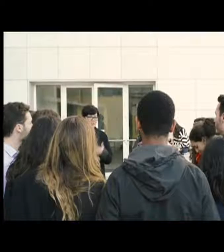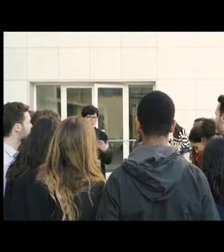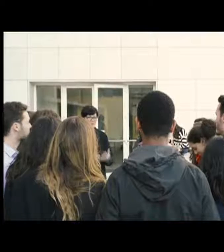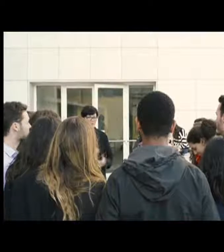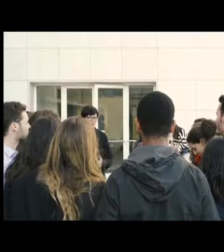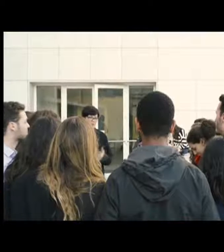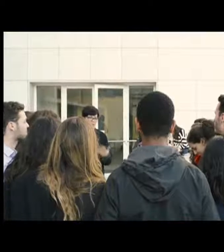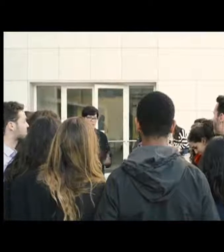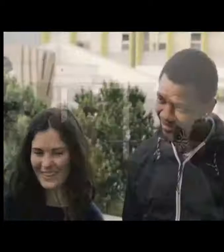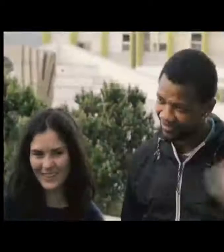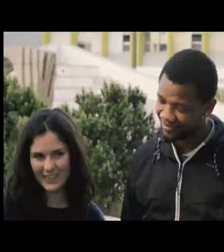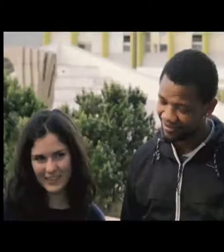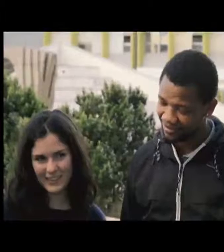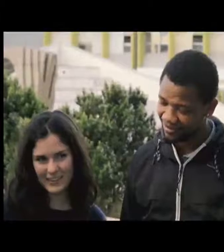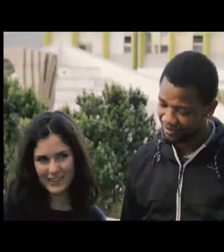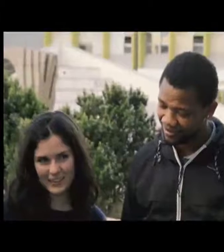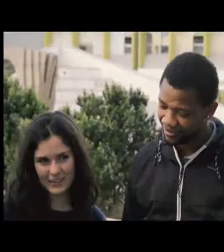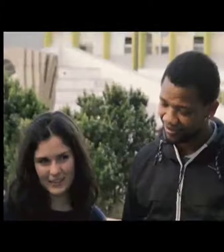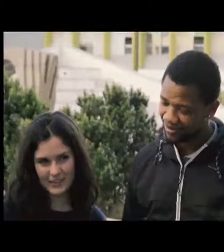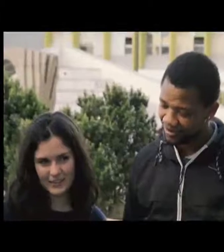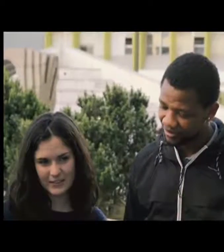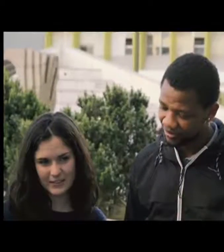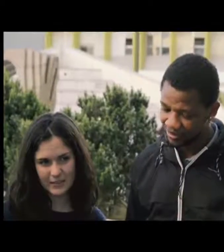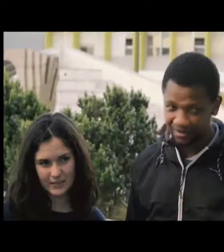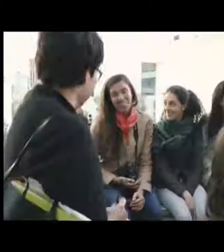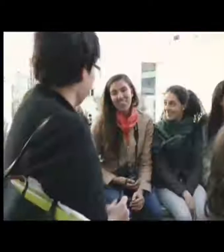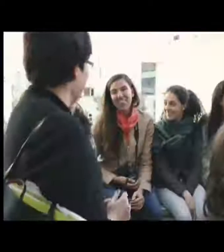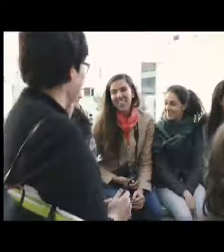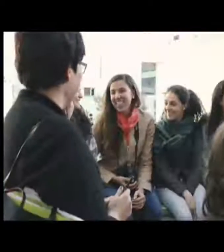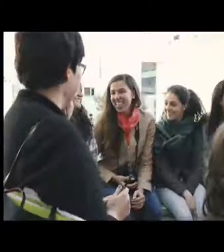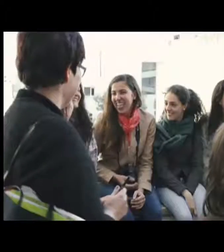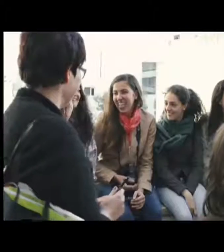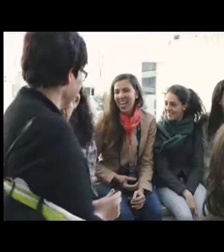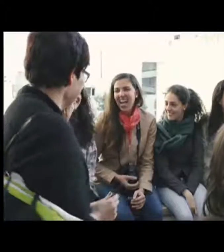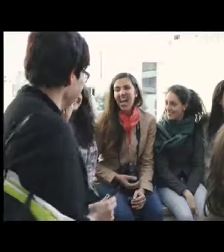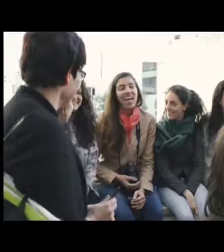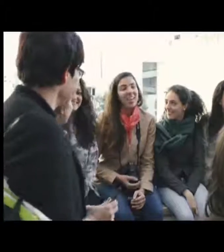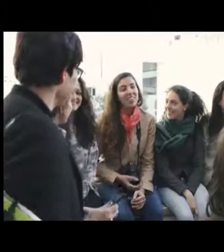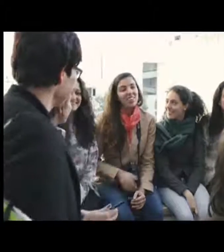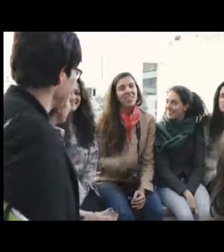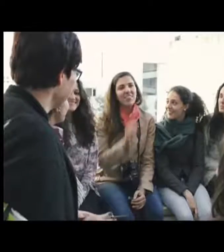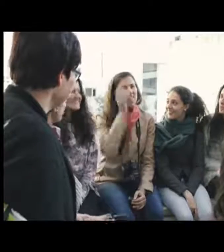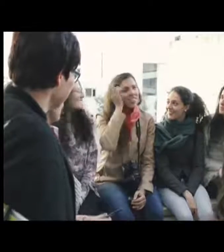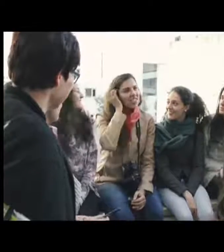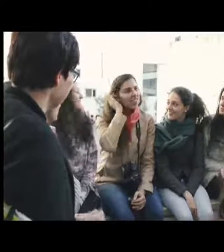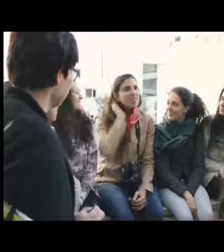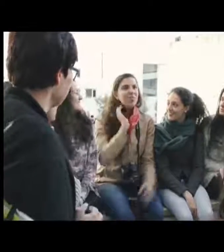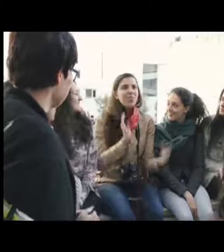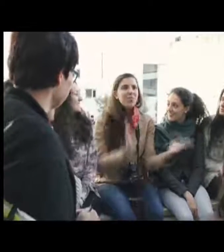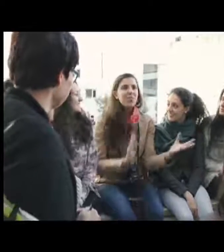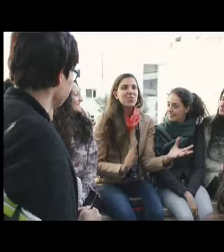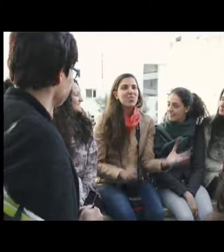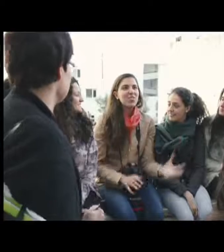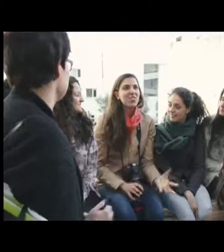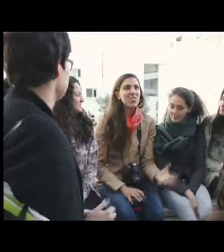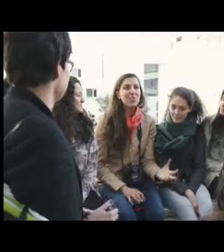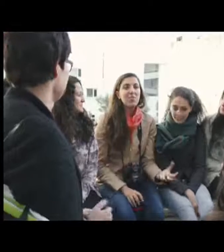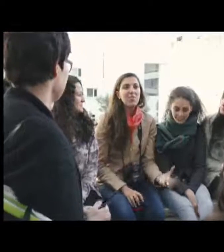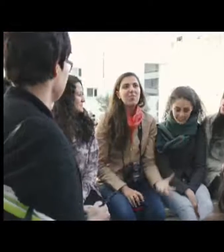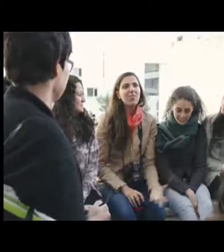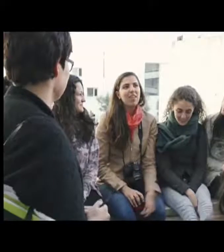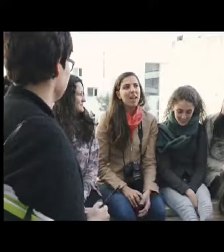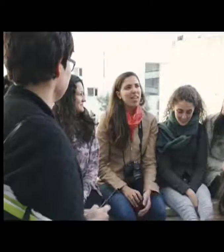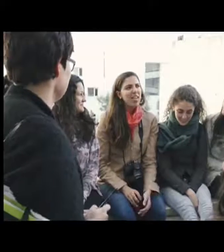the meantime, she's becoming more fluent in Portuguese, and her new classmates try to help her forget the crisis in